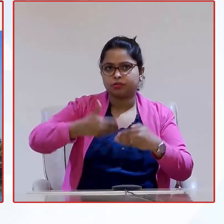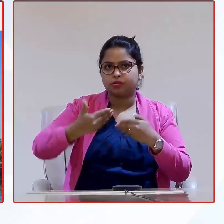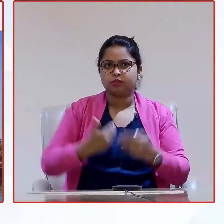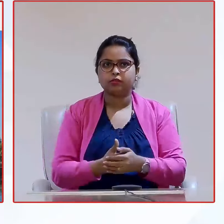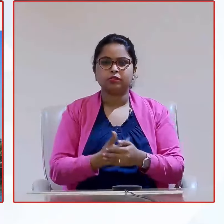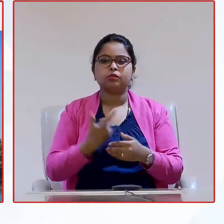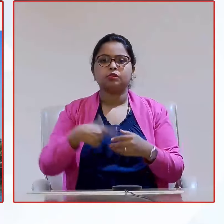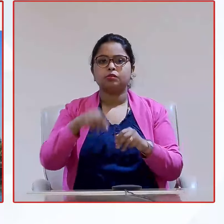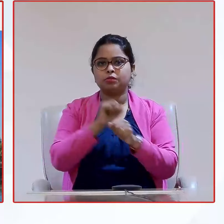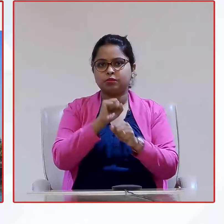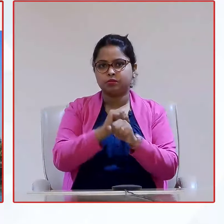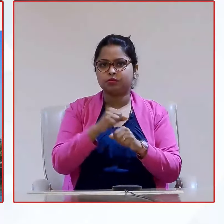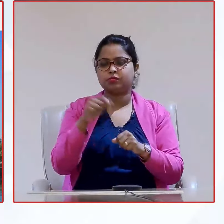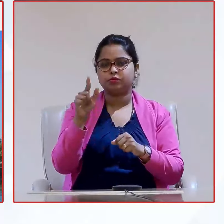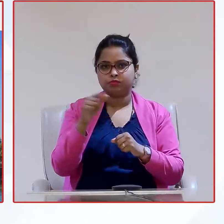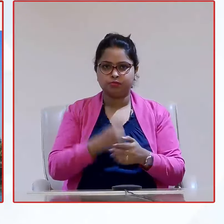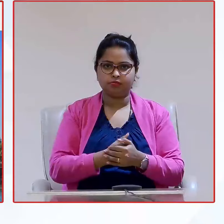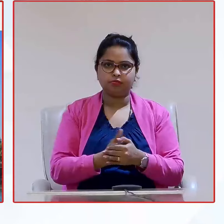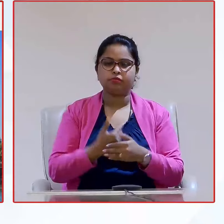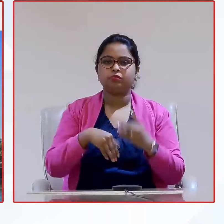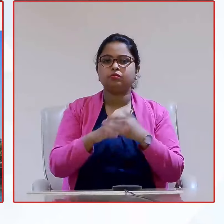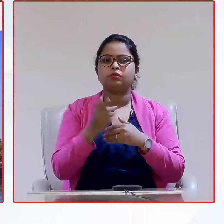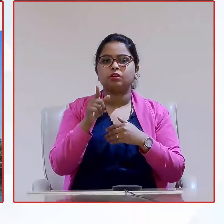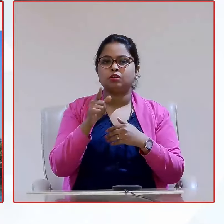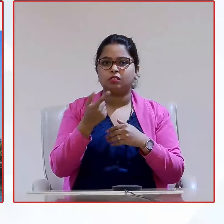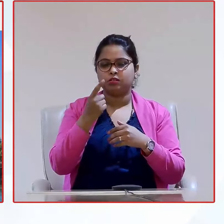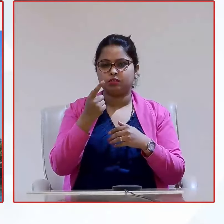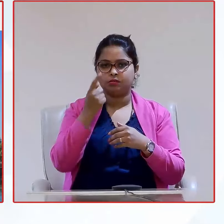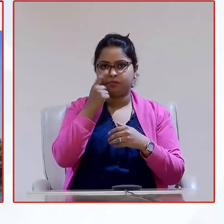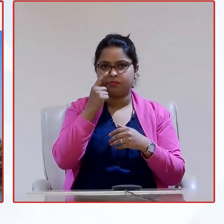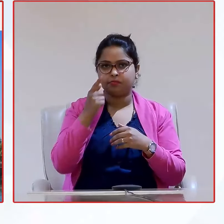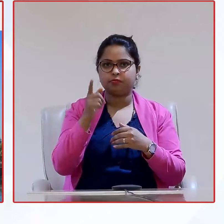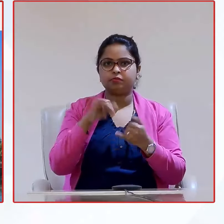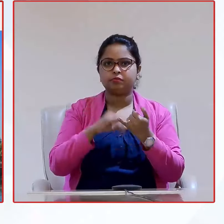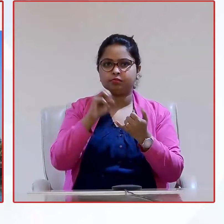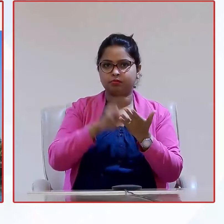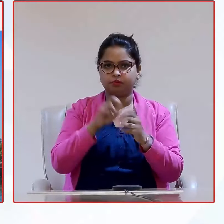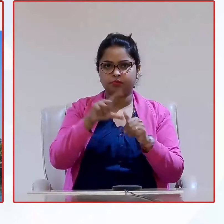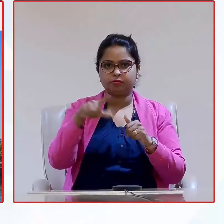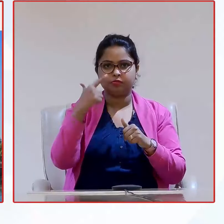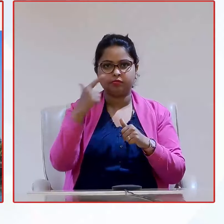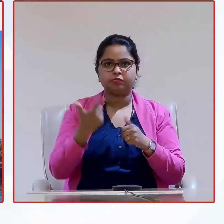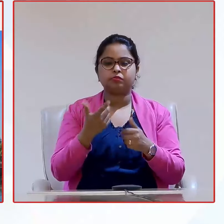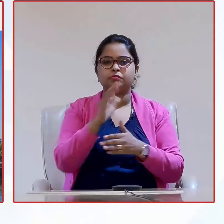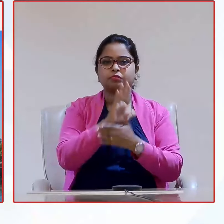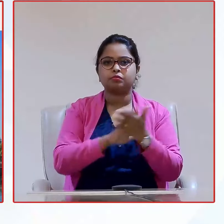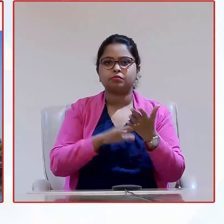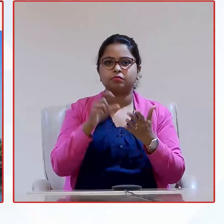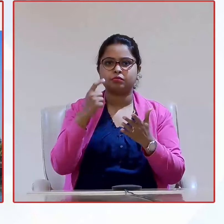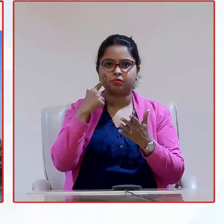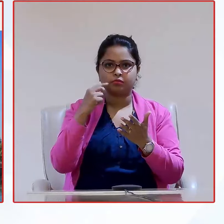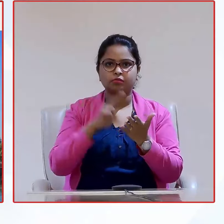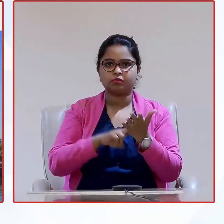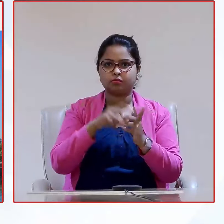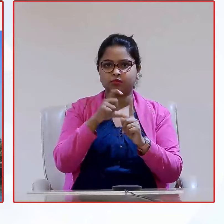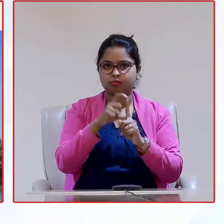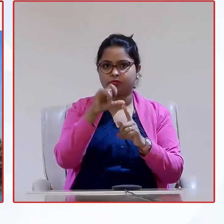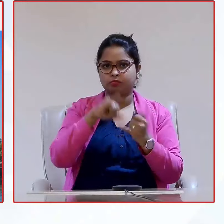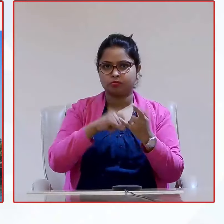of her profession. Apart from that, she's a regular contributor to Hindustan Times and other